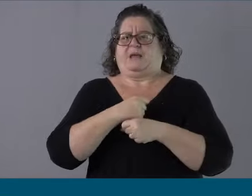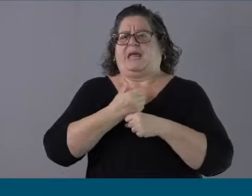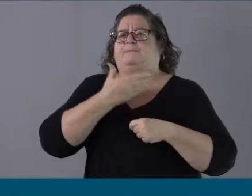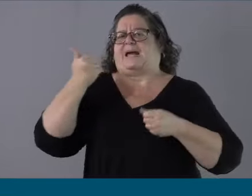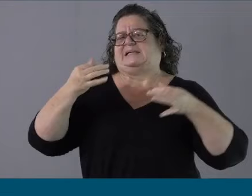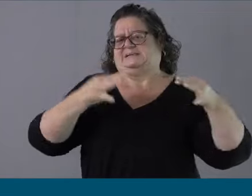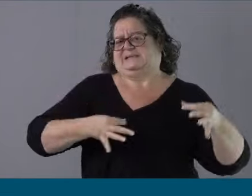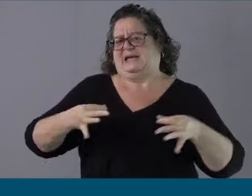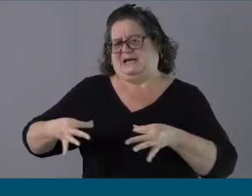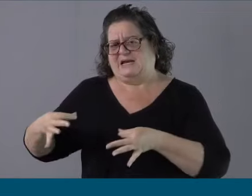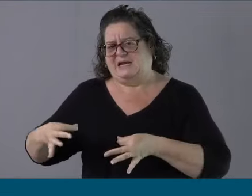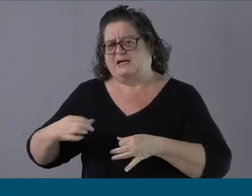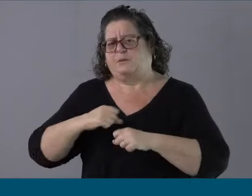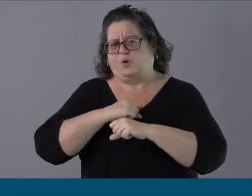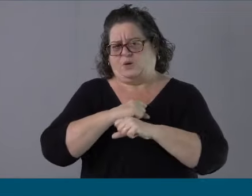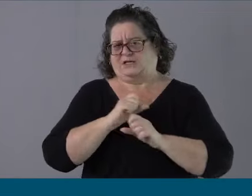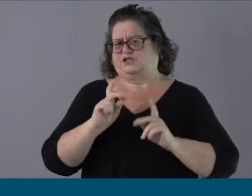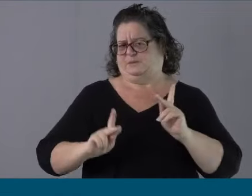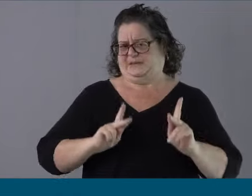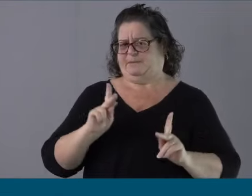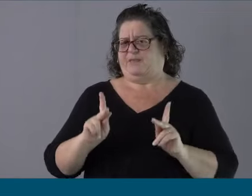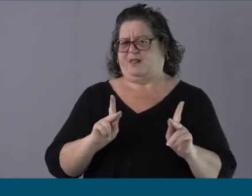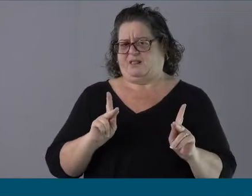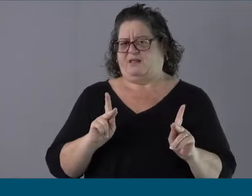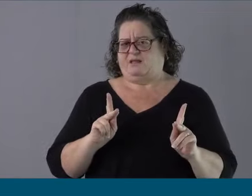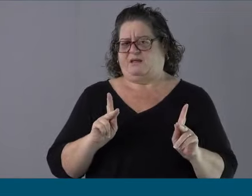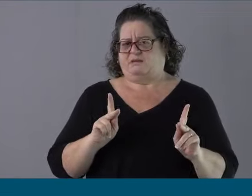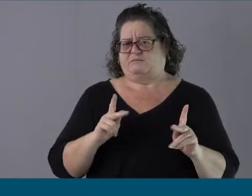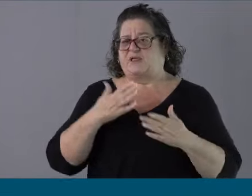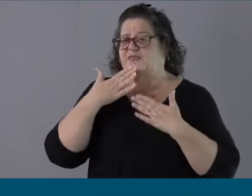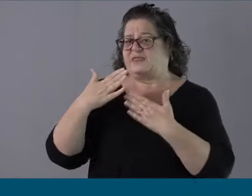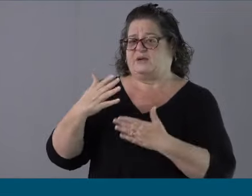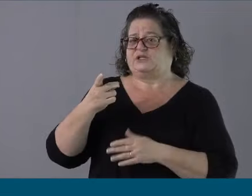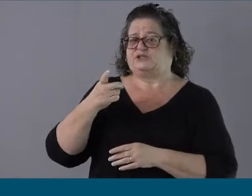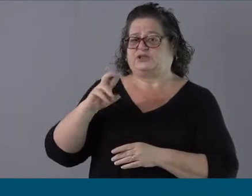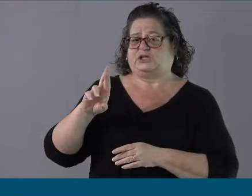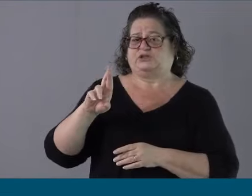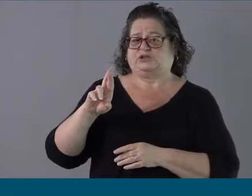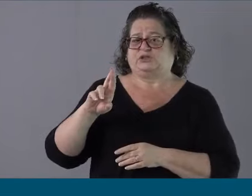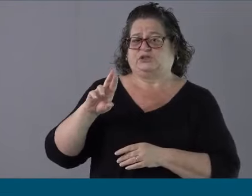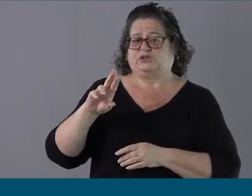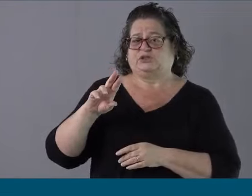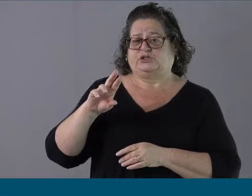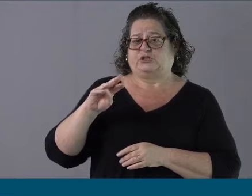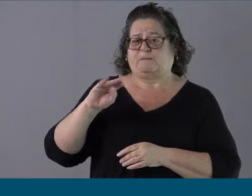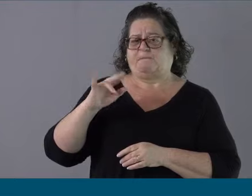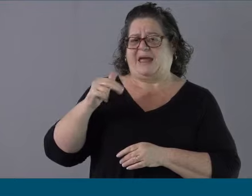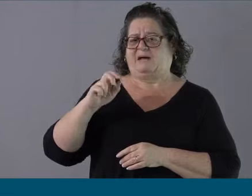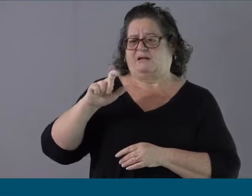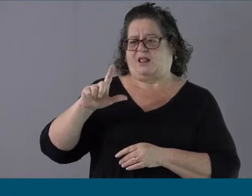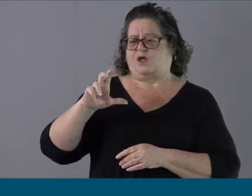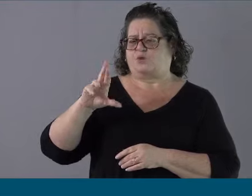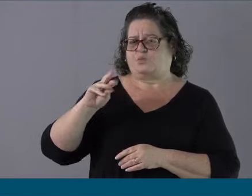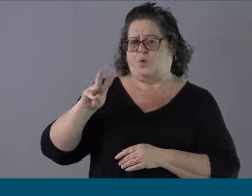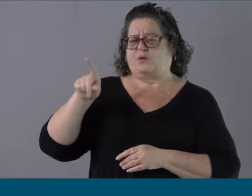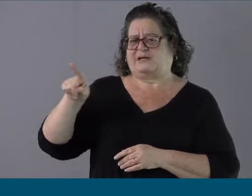say thank you to Dr. Michael Crow and the innovators at Arizona State University. They introduced the first of its